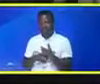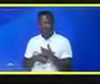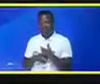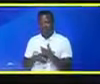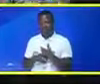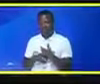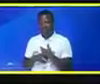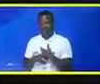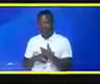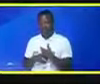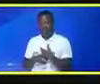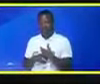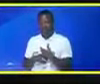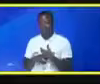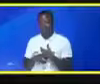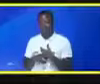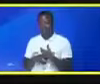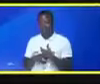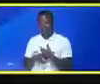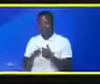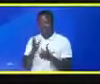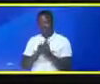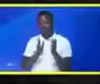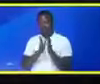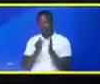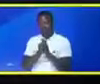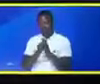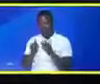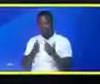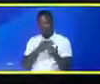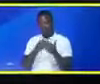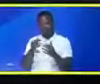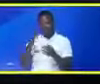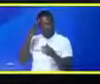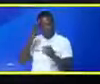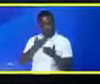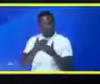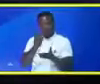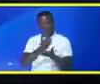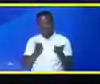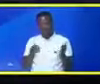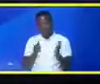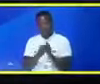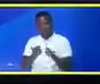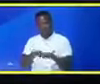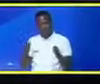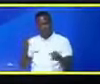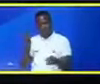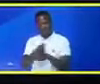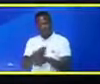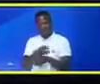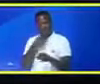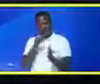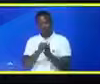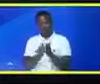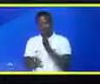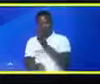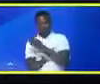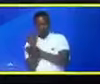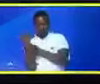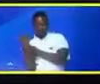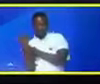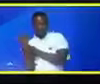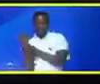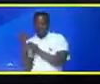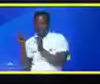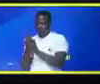They ask you that if for any reason you buy a product and it is already opened, they say return it for a refund. Am I right